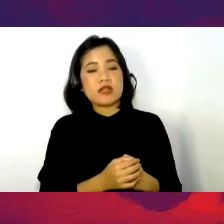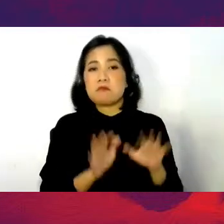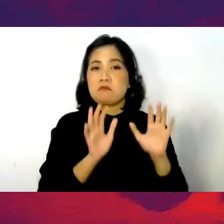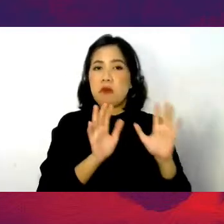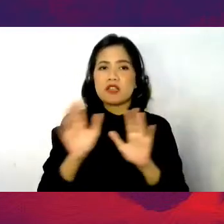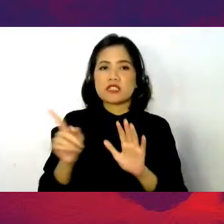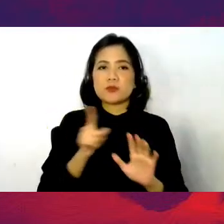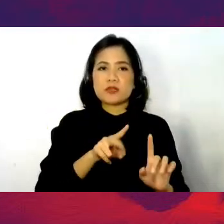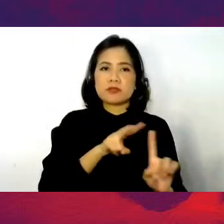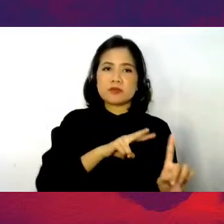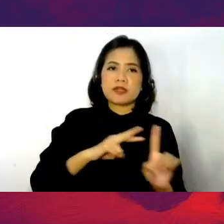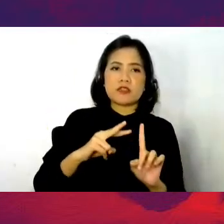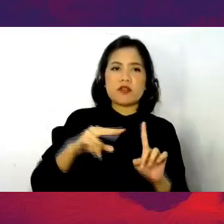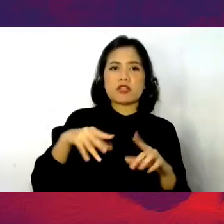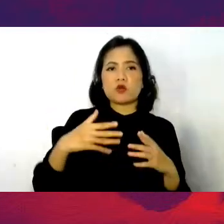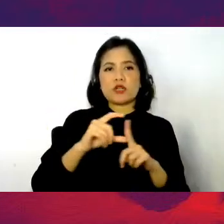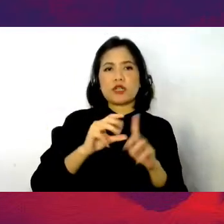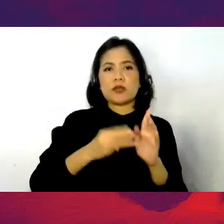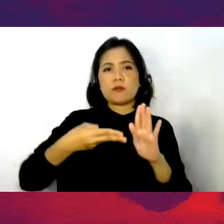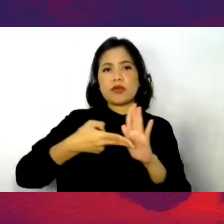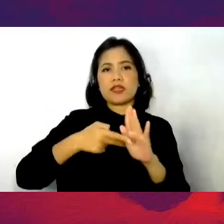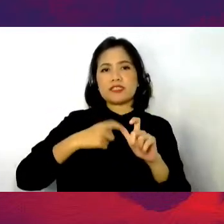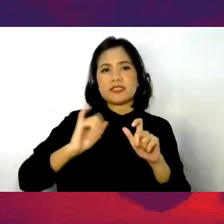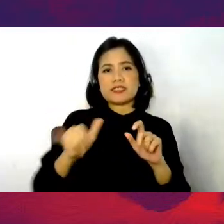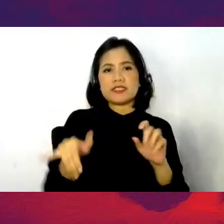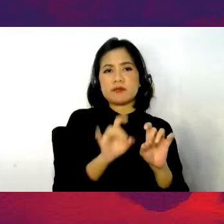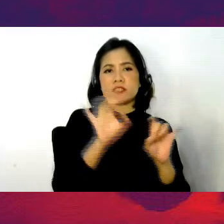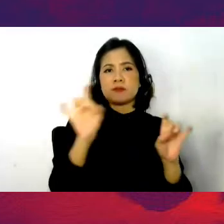what properties are satisfied by this measure?